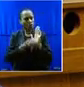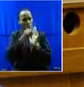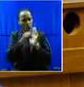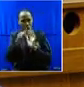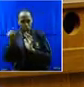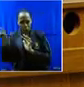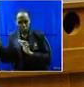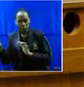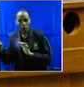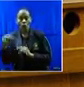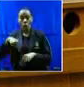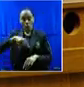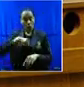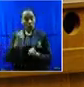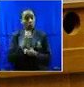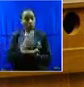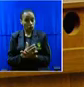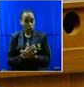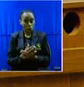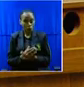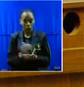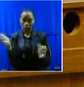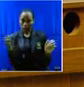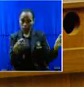will ensure that recruitment is fair,